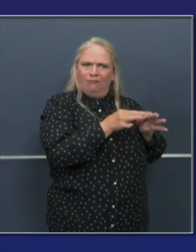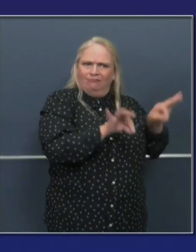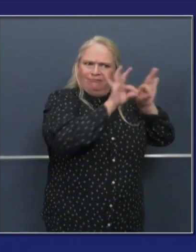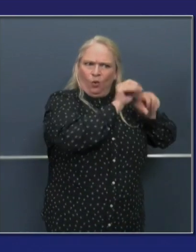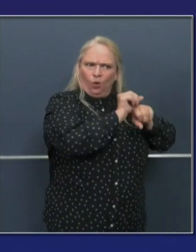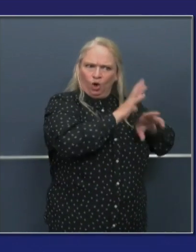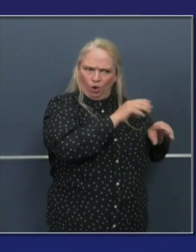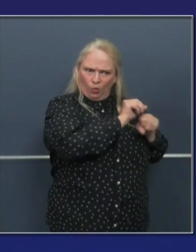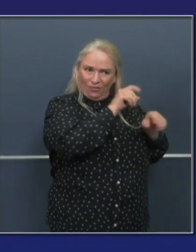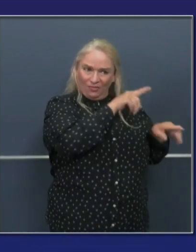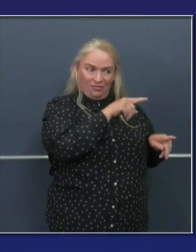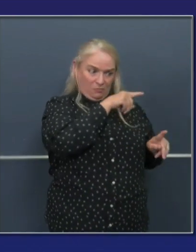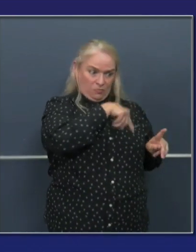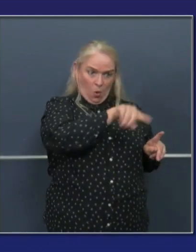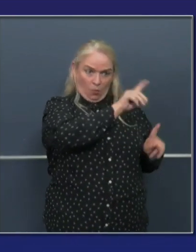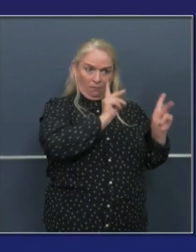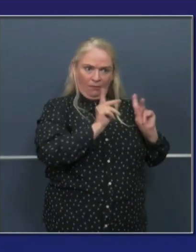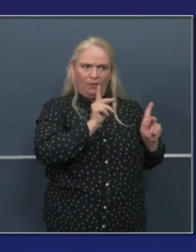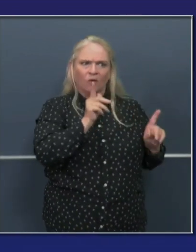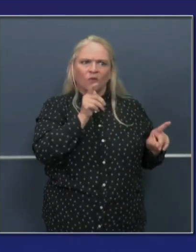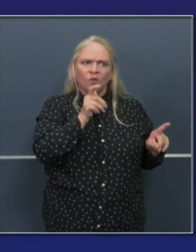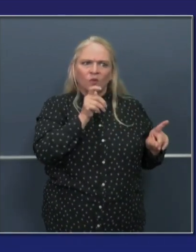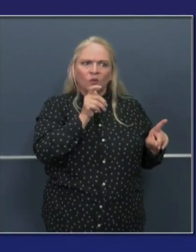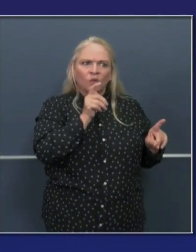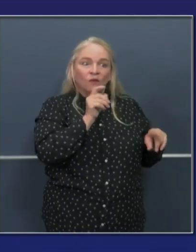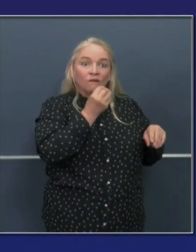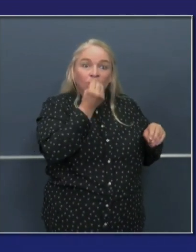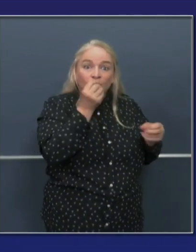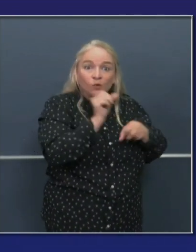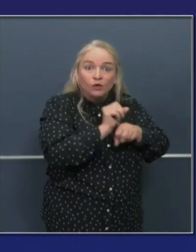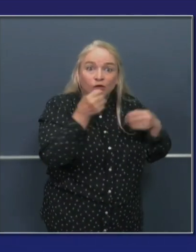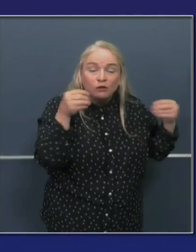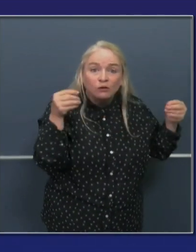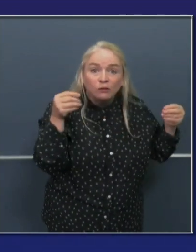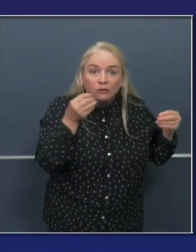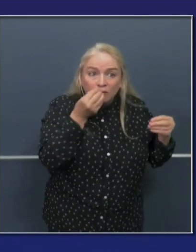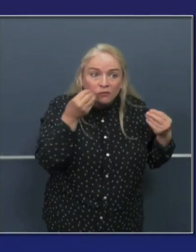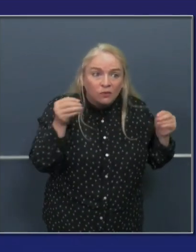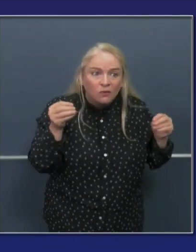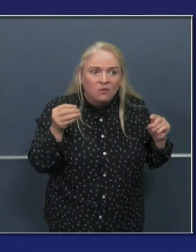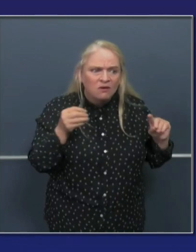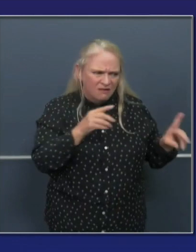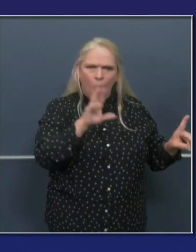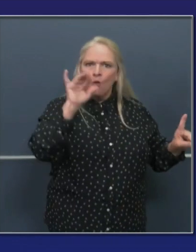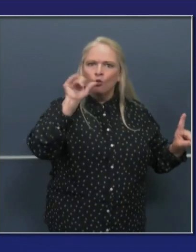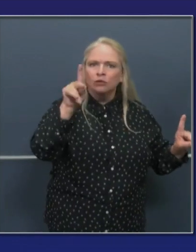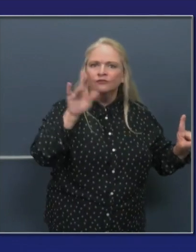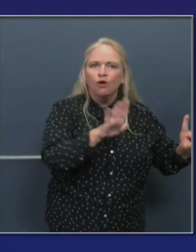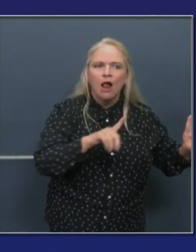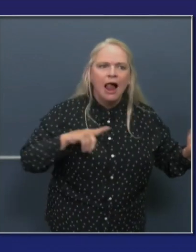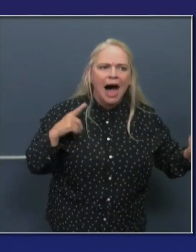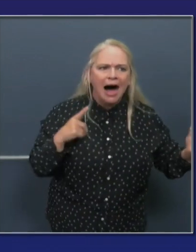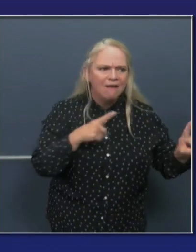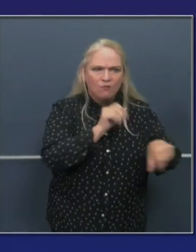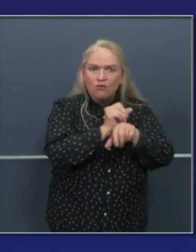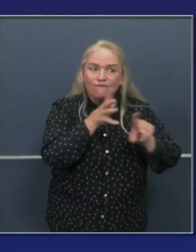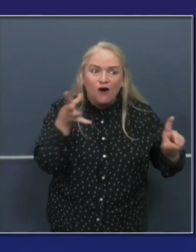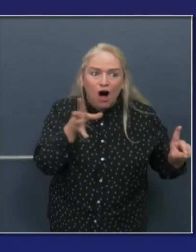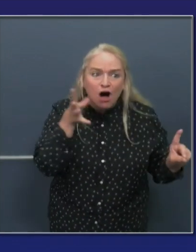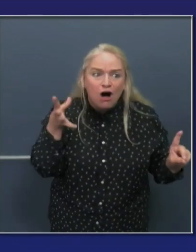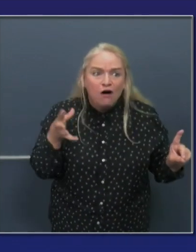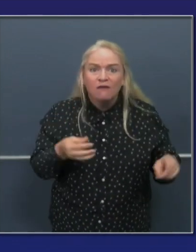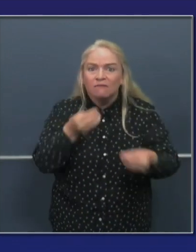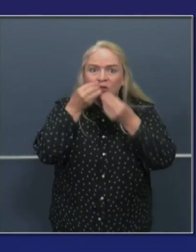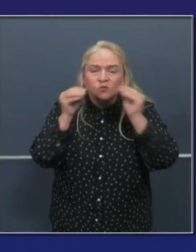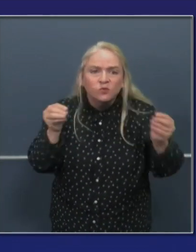quite literally on the line. These are the food workers, these are farm workers. These are the folks in the grocery stores and